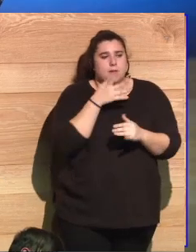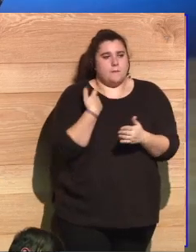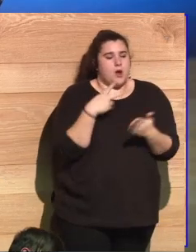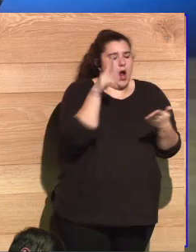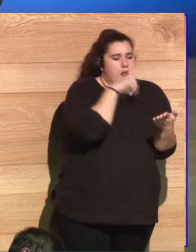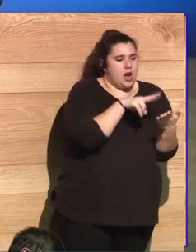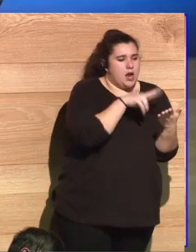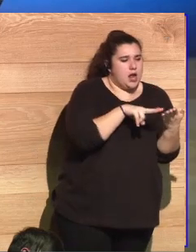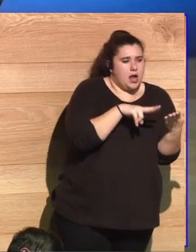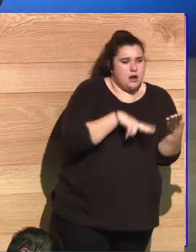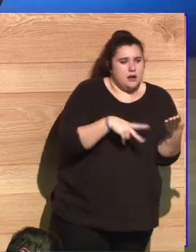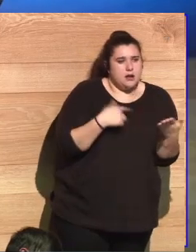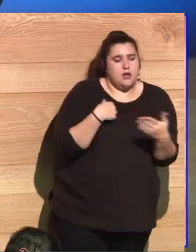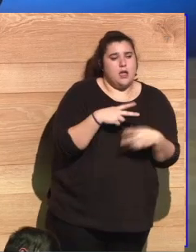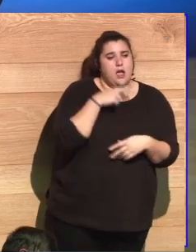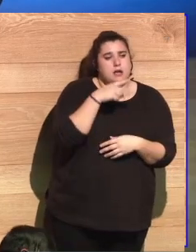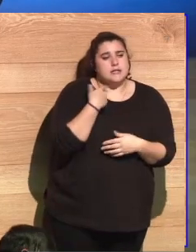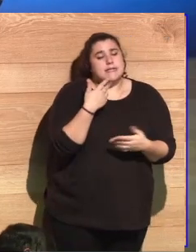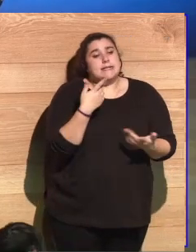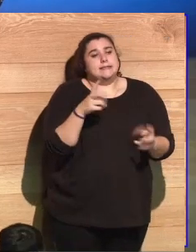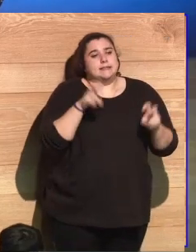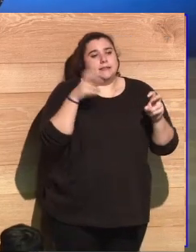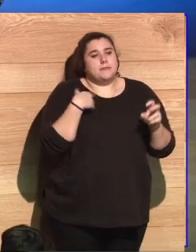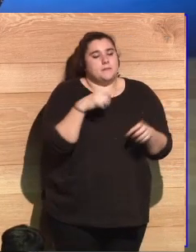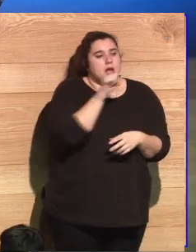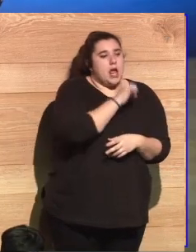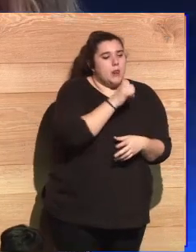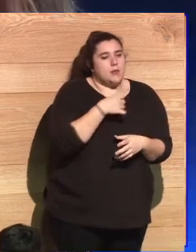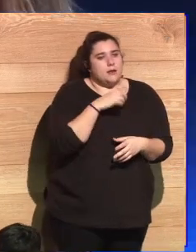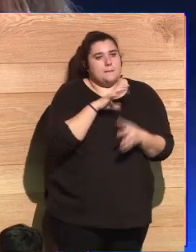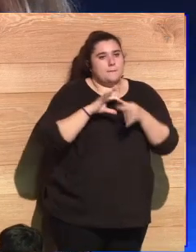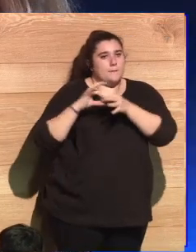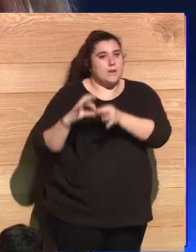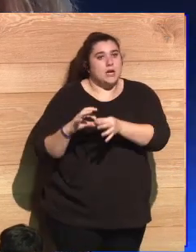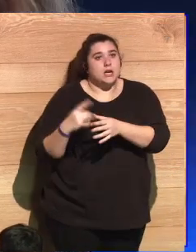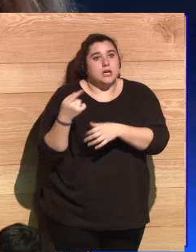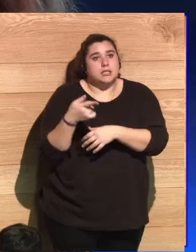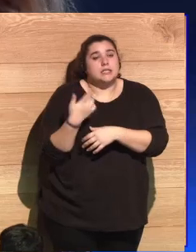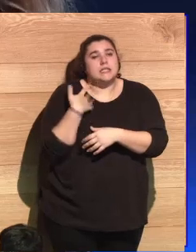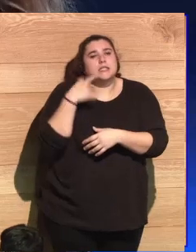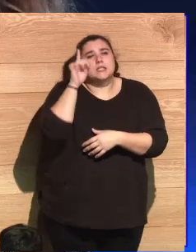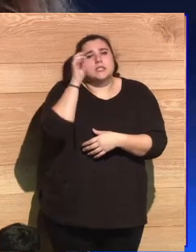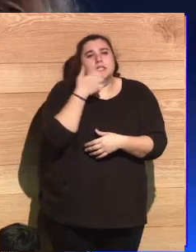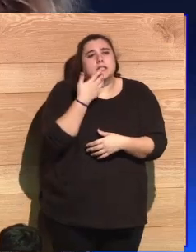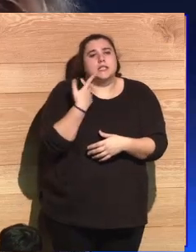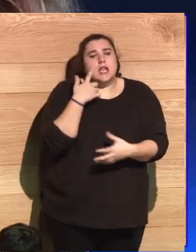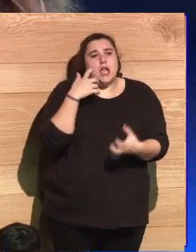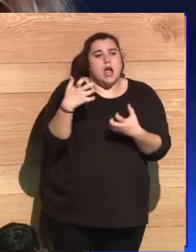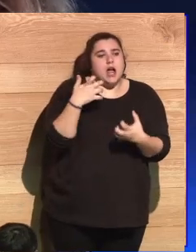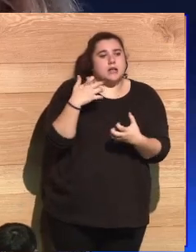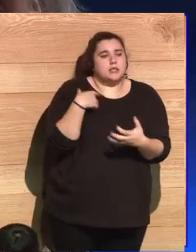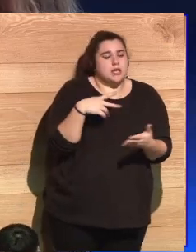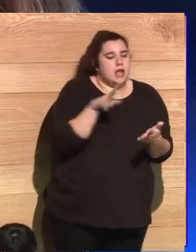to have books to read, and on the book there are constant references to songs, to music. I don't know if